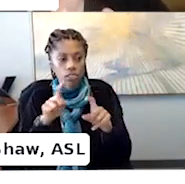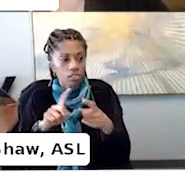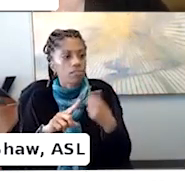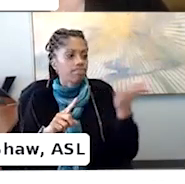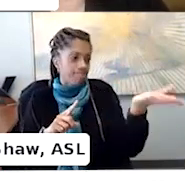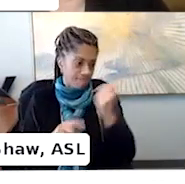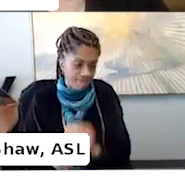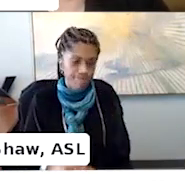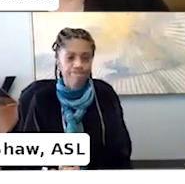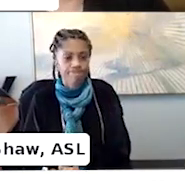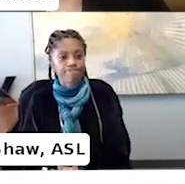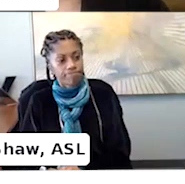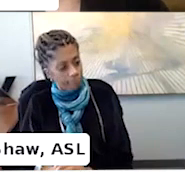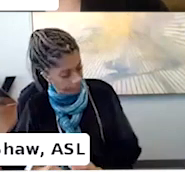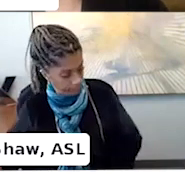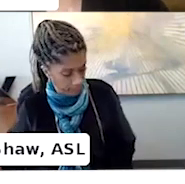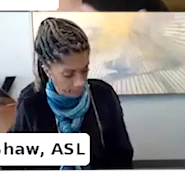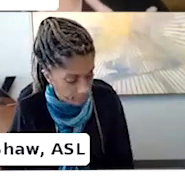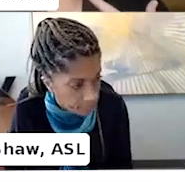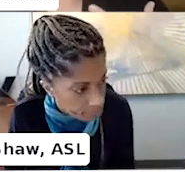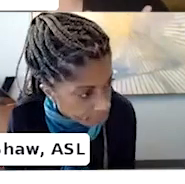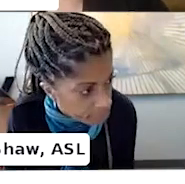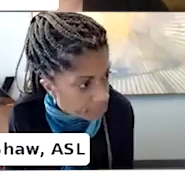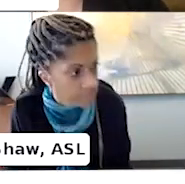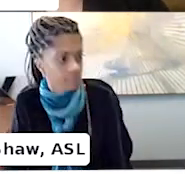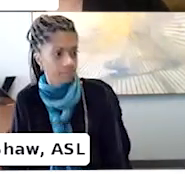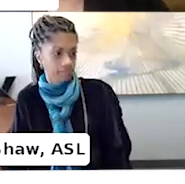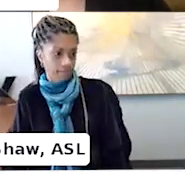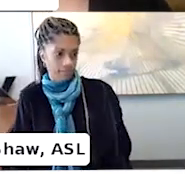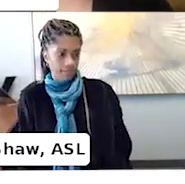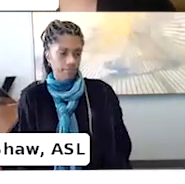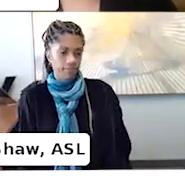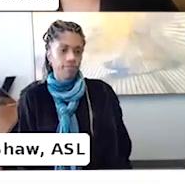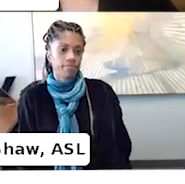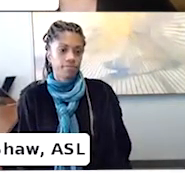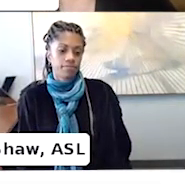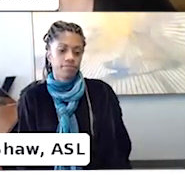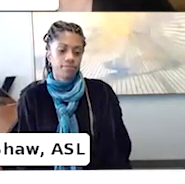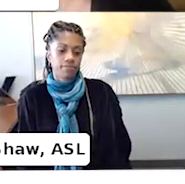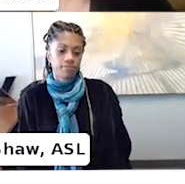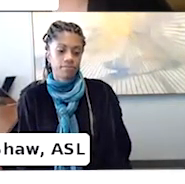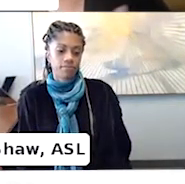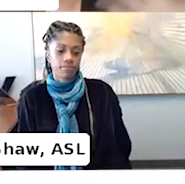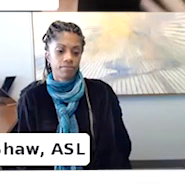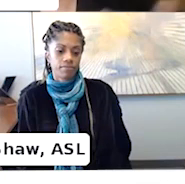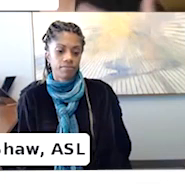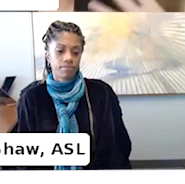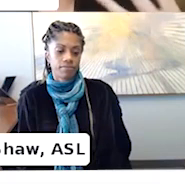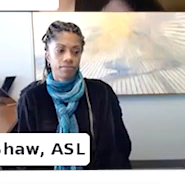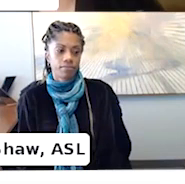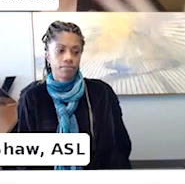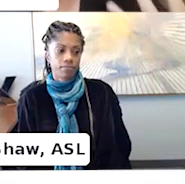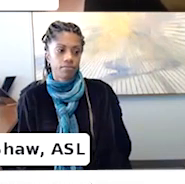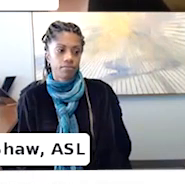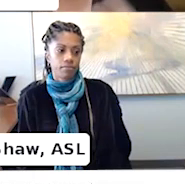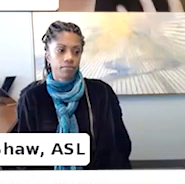ownership, compensation, avoiding white saviorism. Trying to see if I know there's